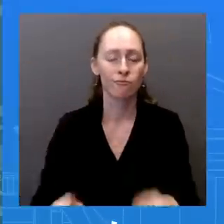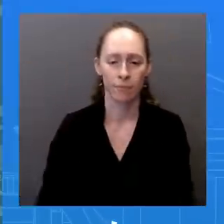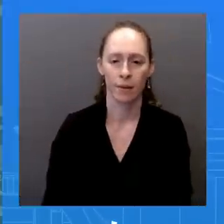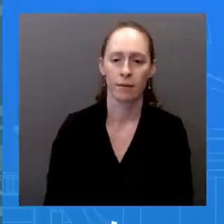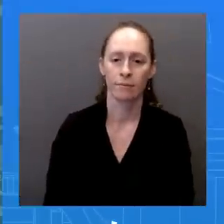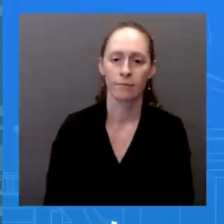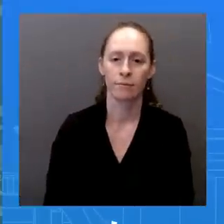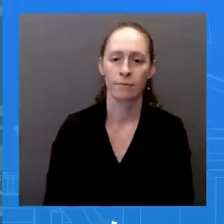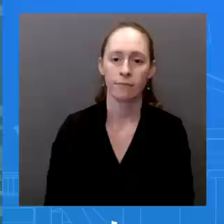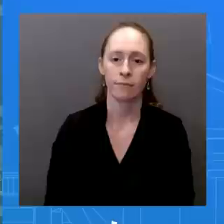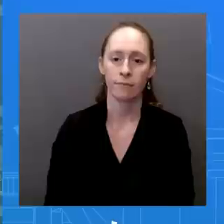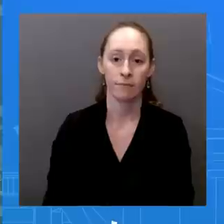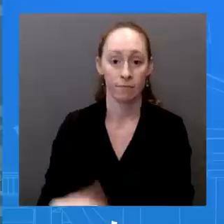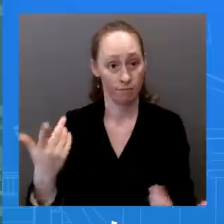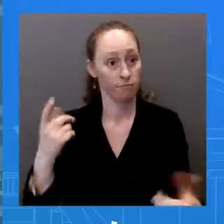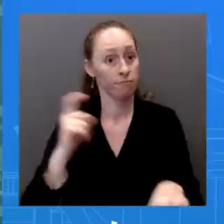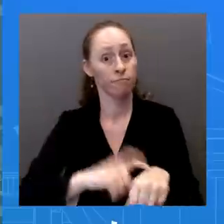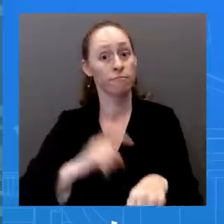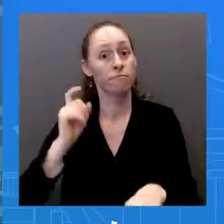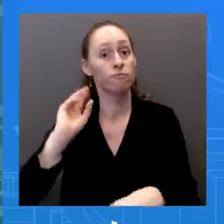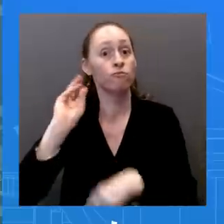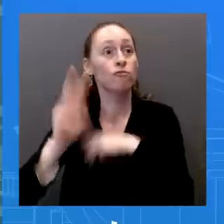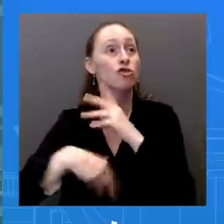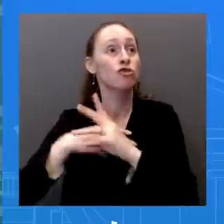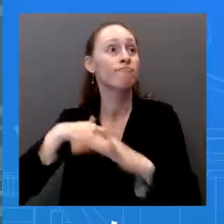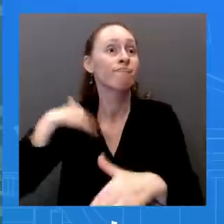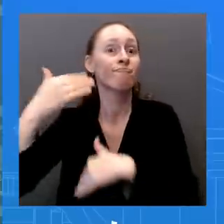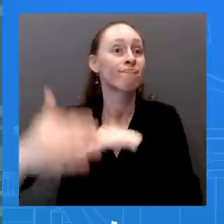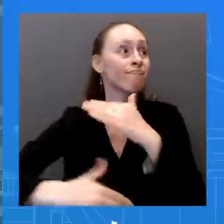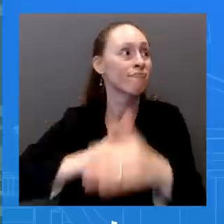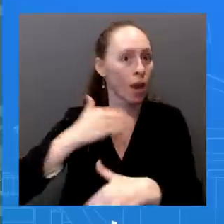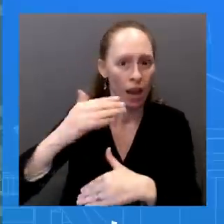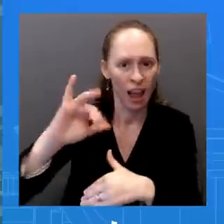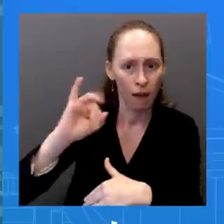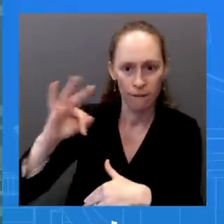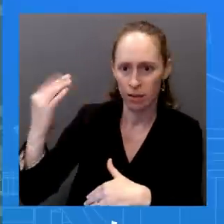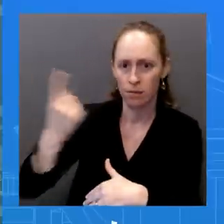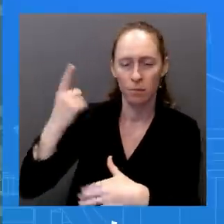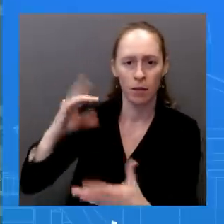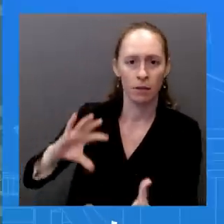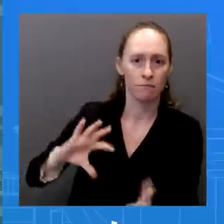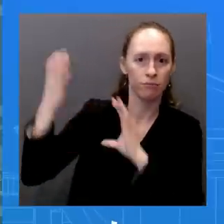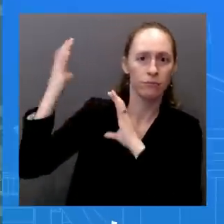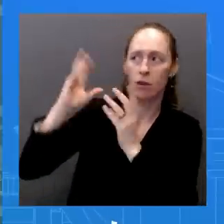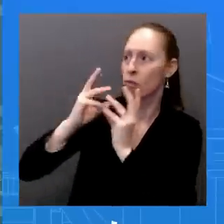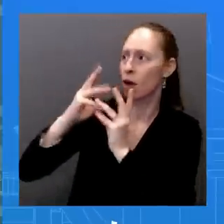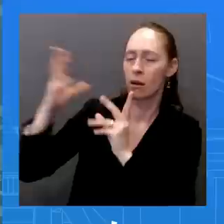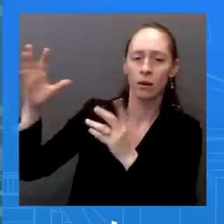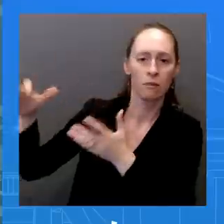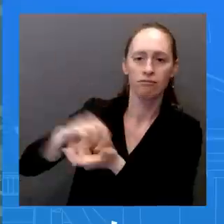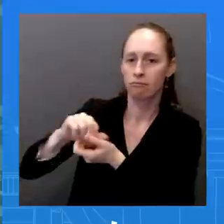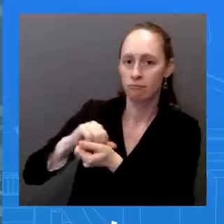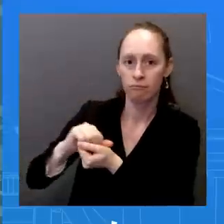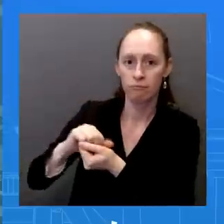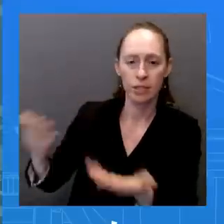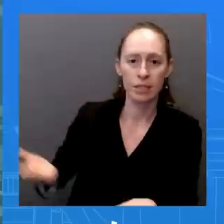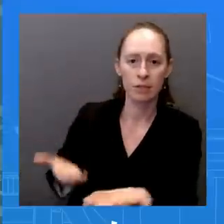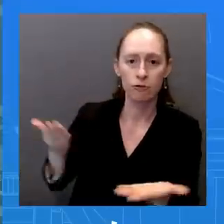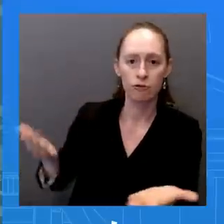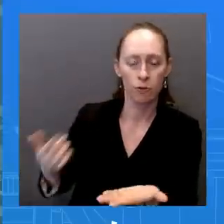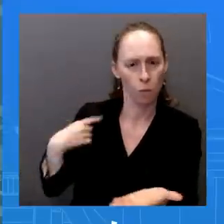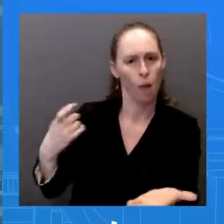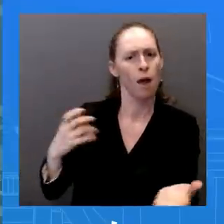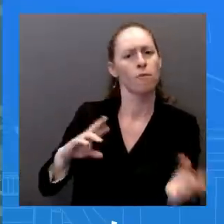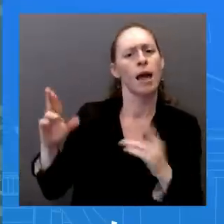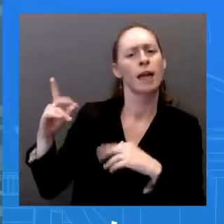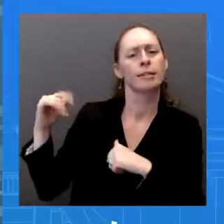these types of, when you have a extreme weather, making sure that we are able to endure and have an infrastructure that that holds up.